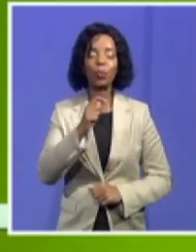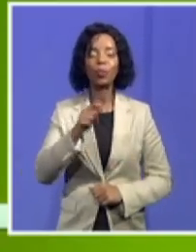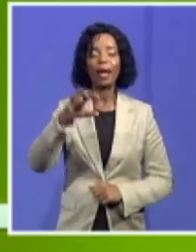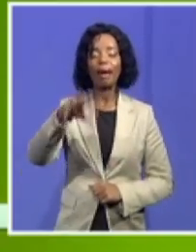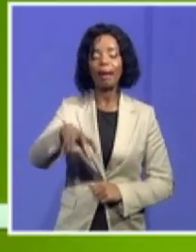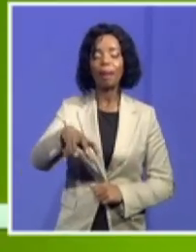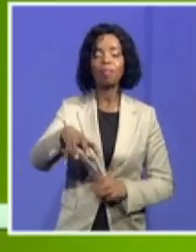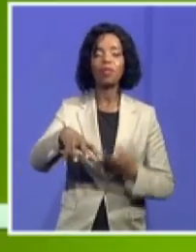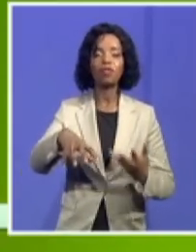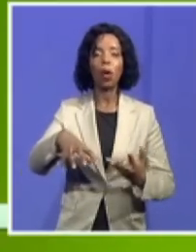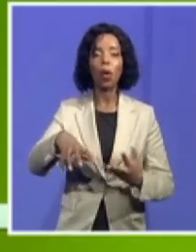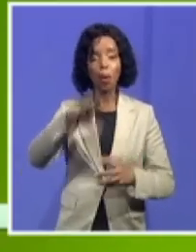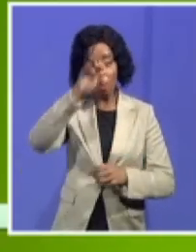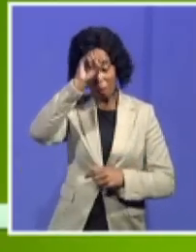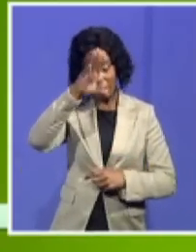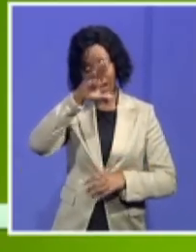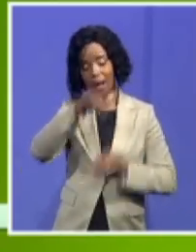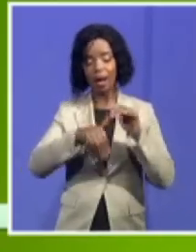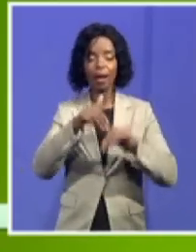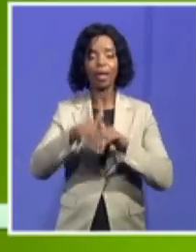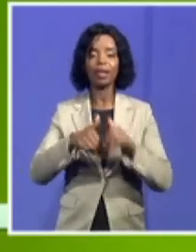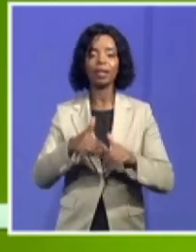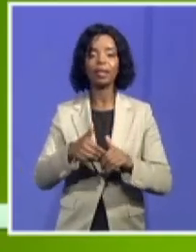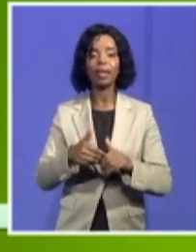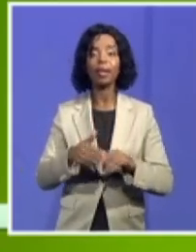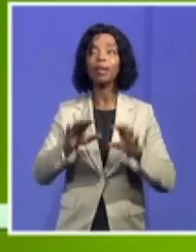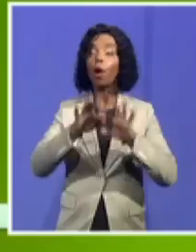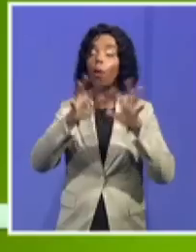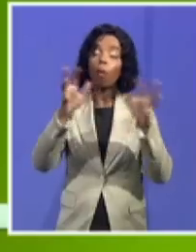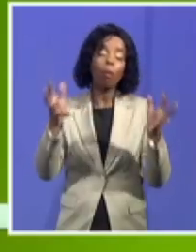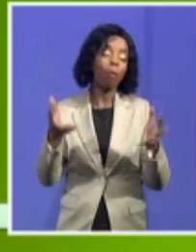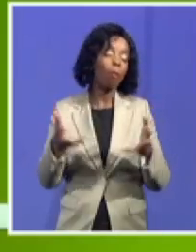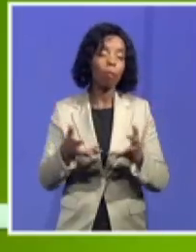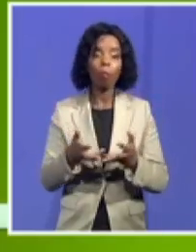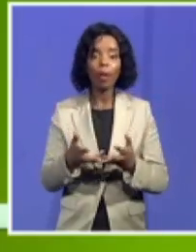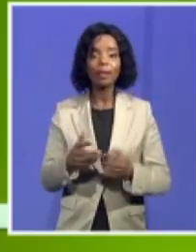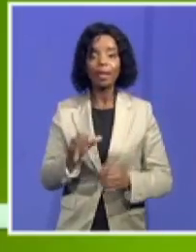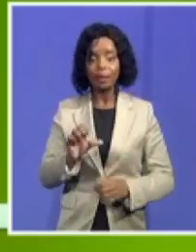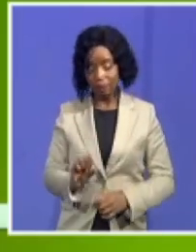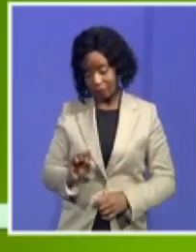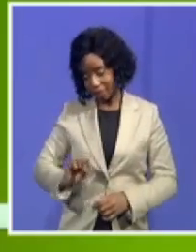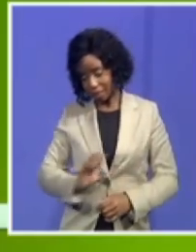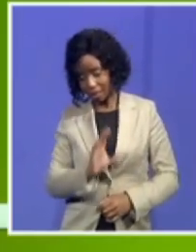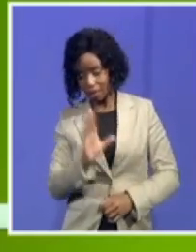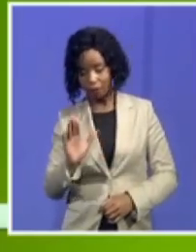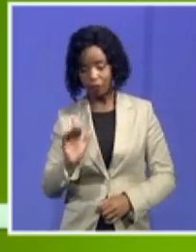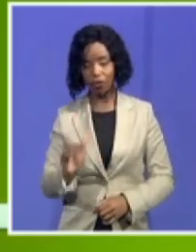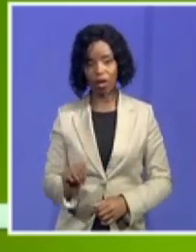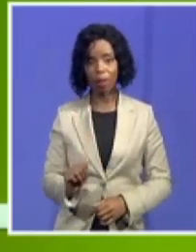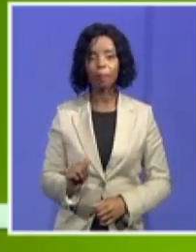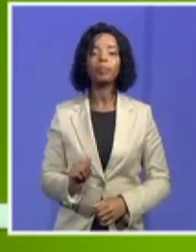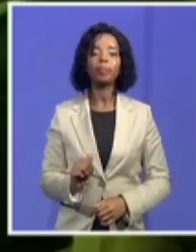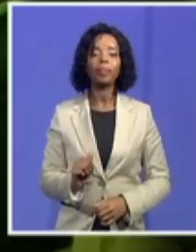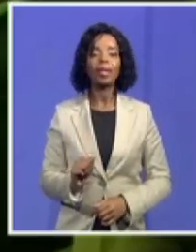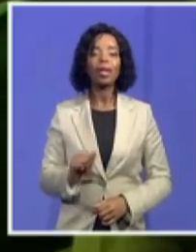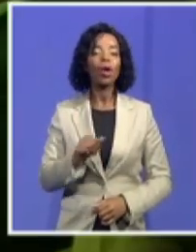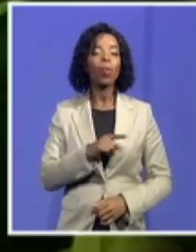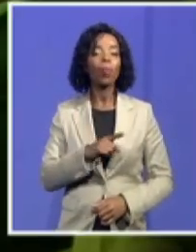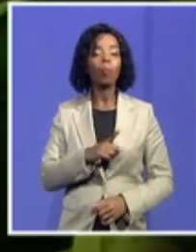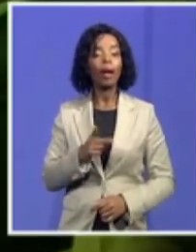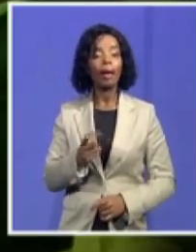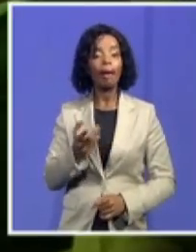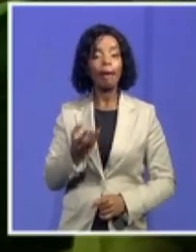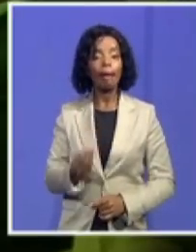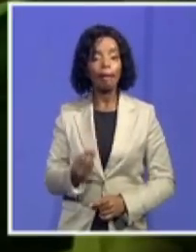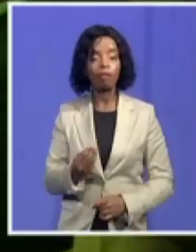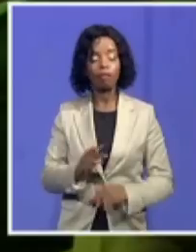world, as Southern Africa. Mining has an important role in South Africa's just energy transition. In